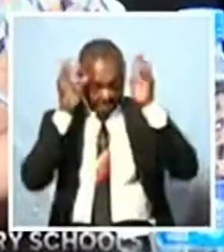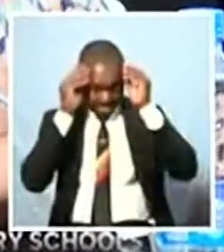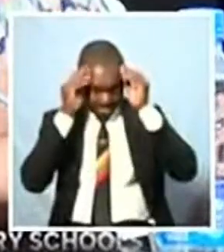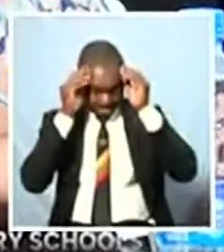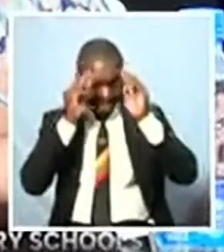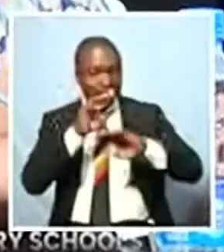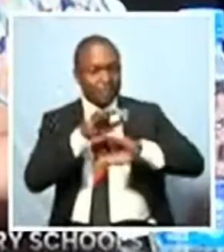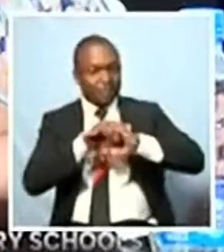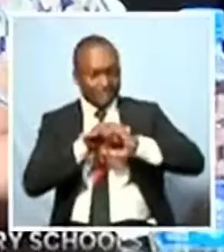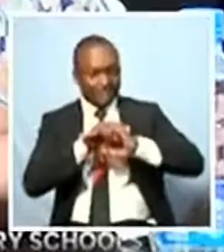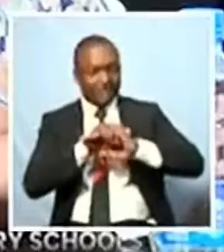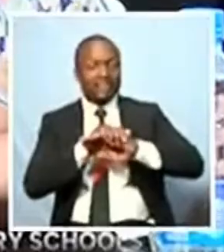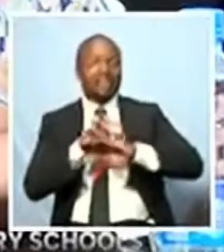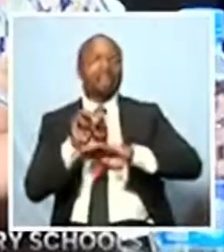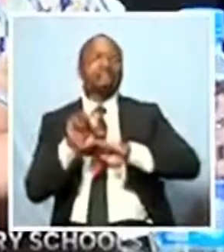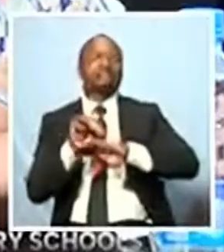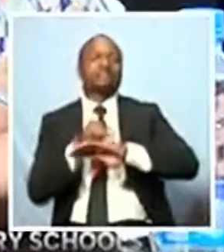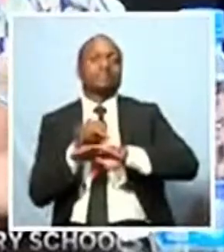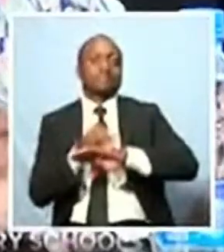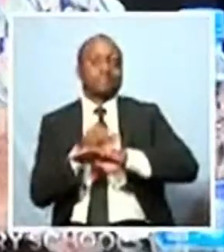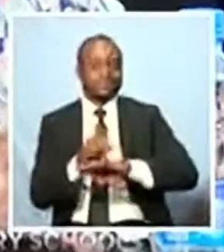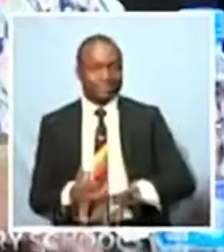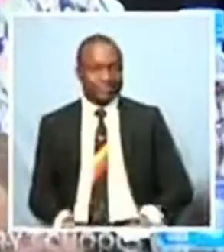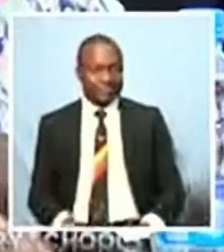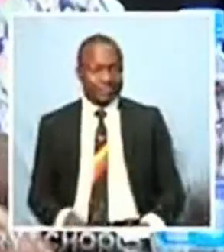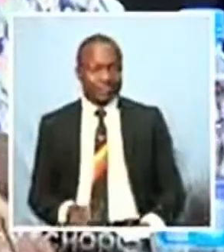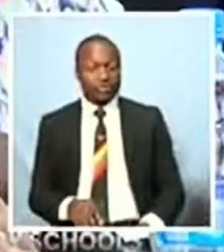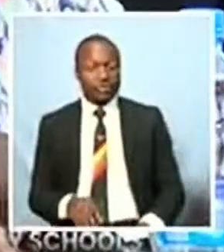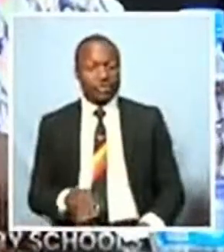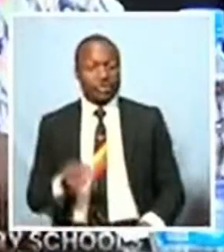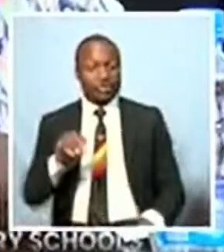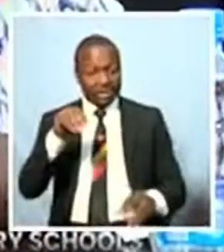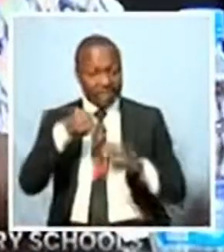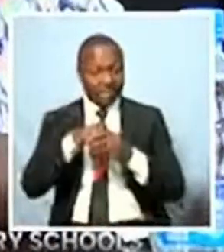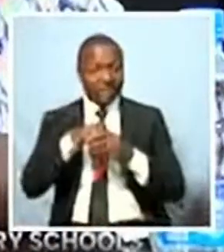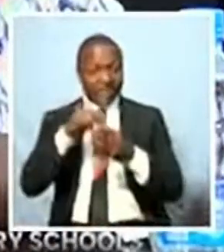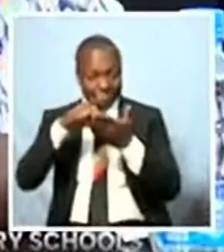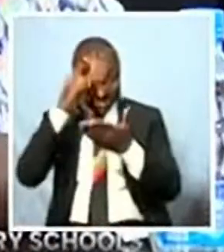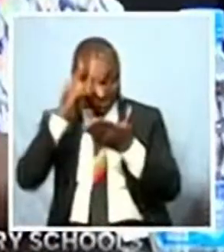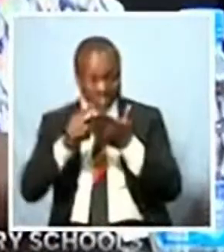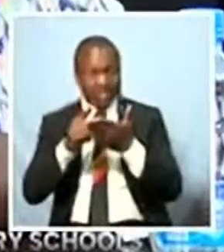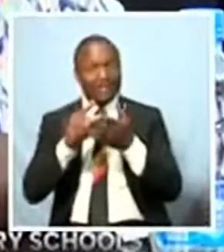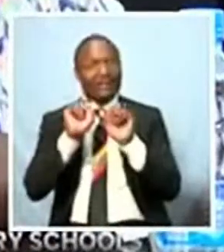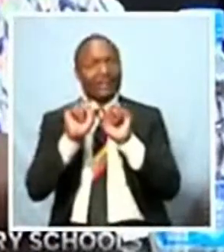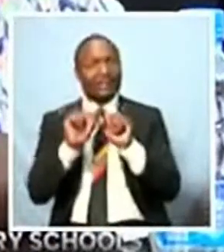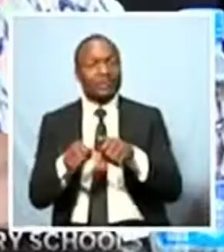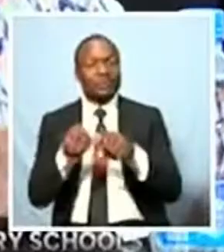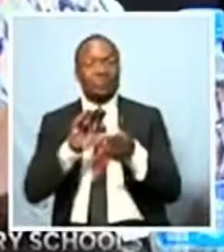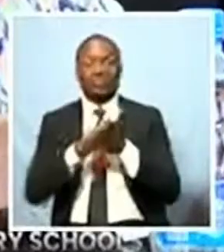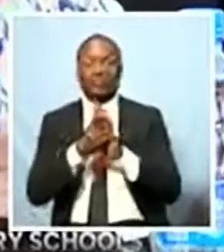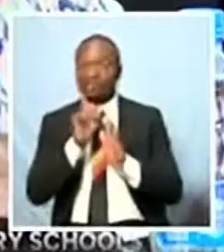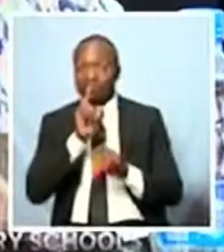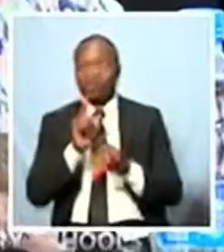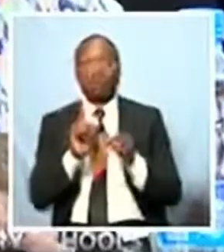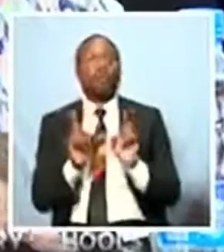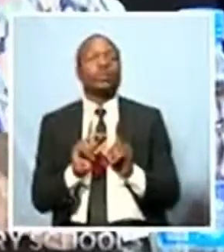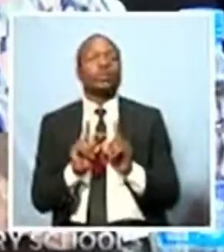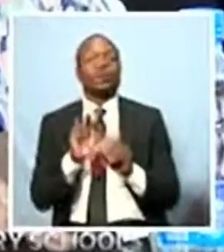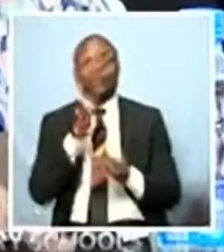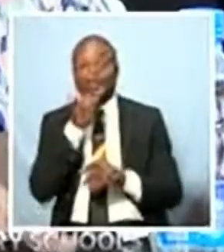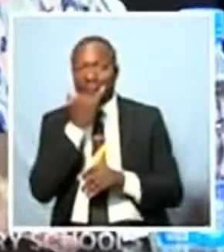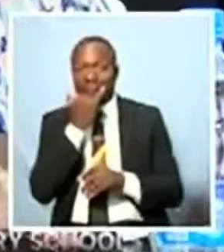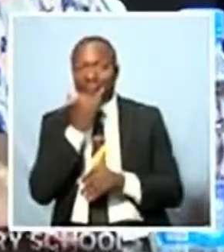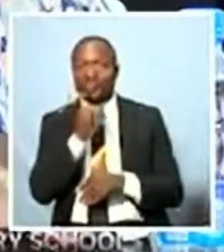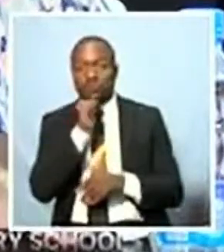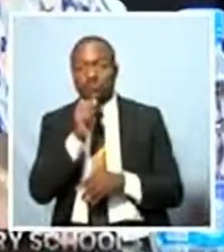literacy and numeracy to a pupil. So can we be real? What is the problem? Unlike